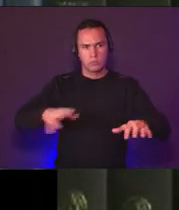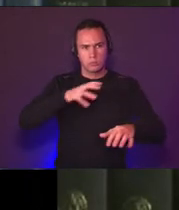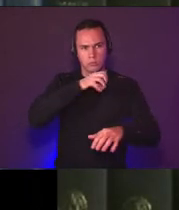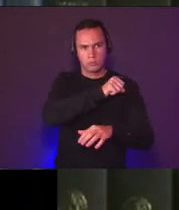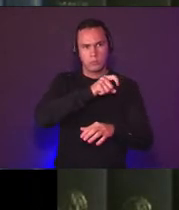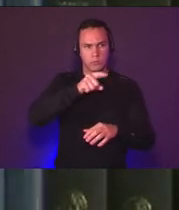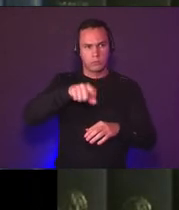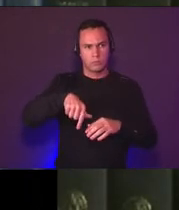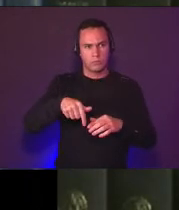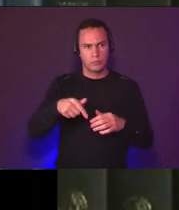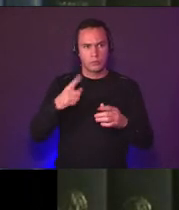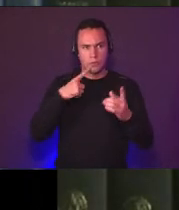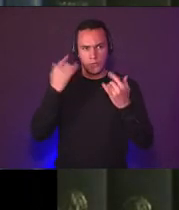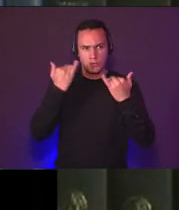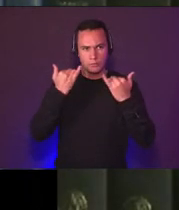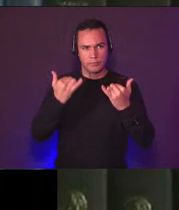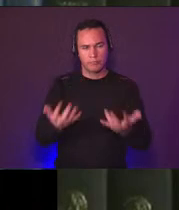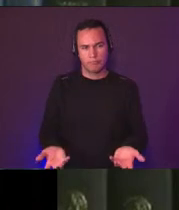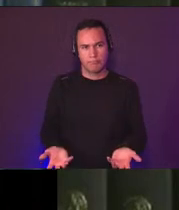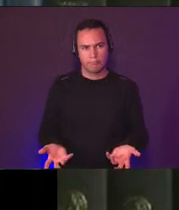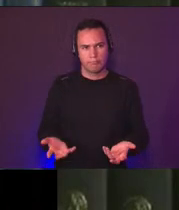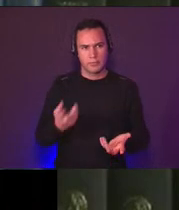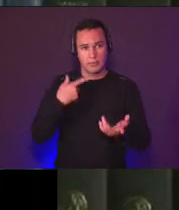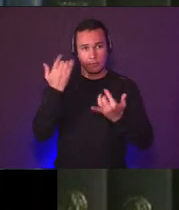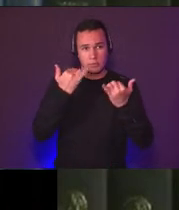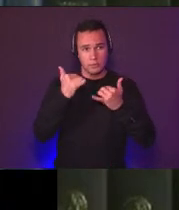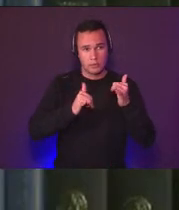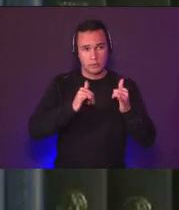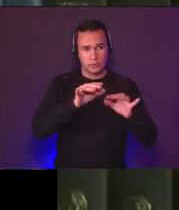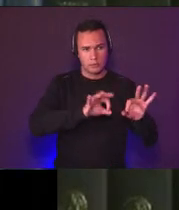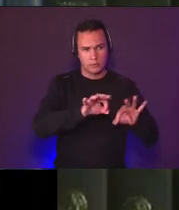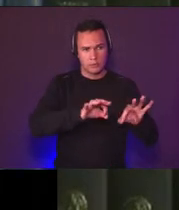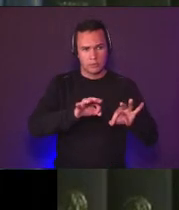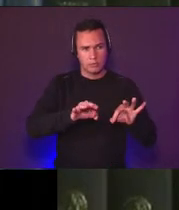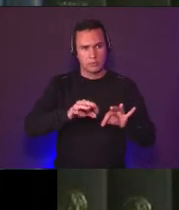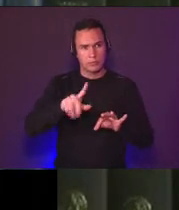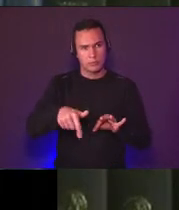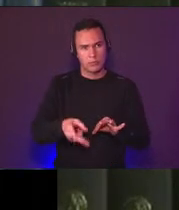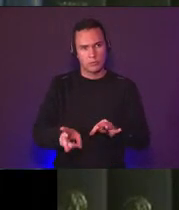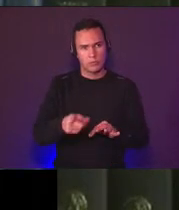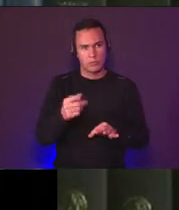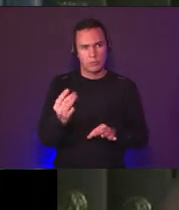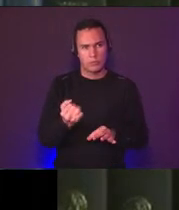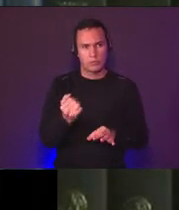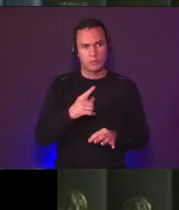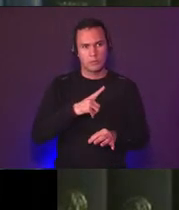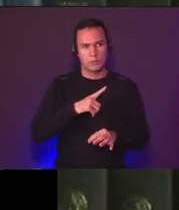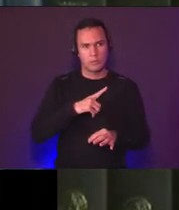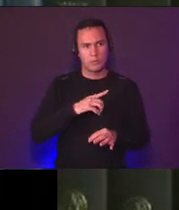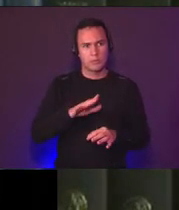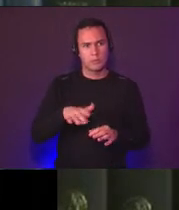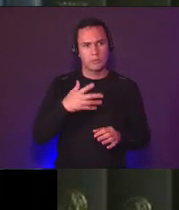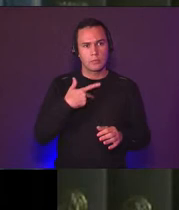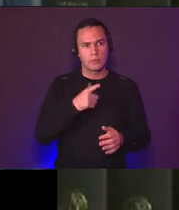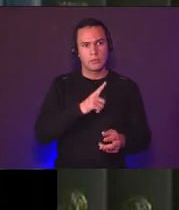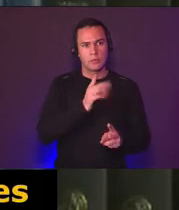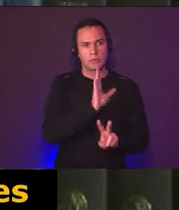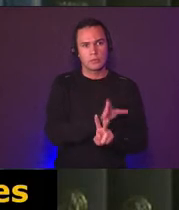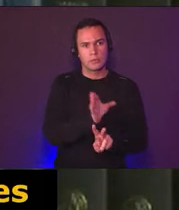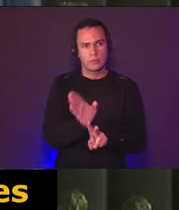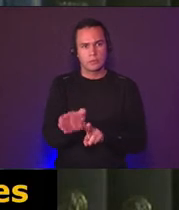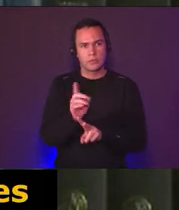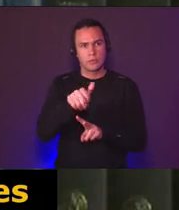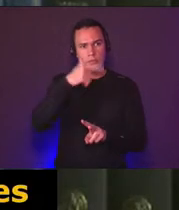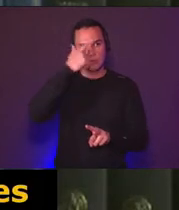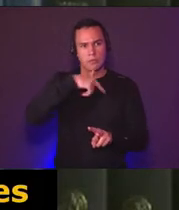information. That's right. Only organized information is of any value. And there are two ways to organize it. One with a narrative, storytelling, and